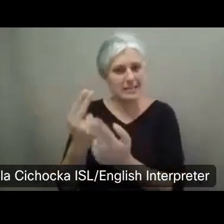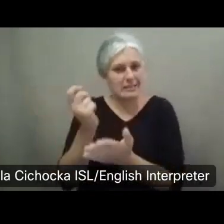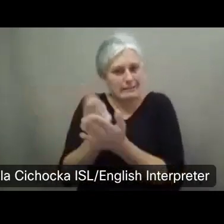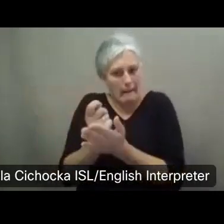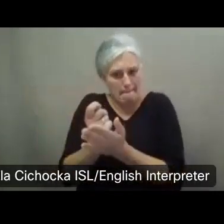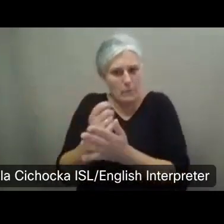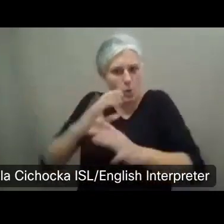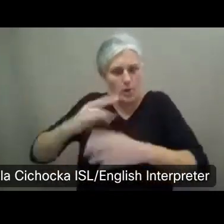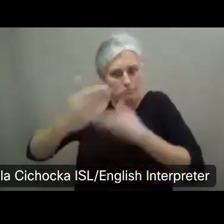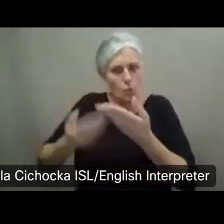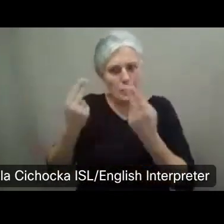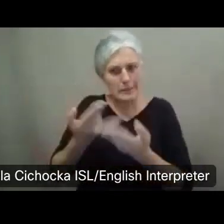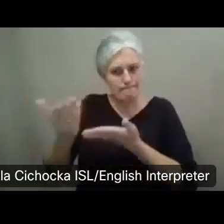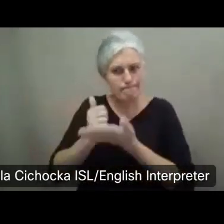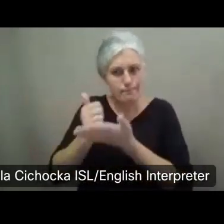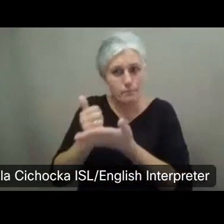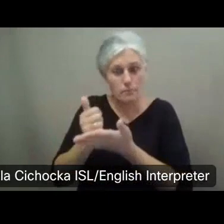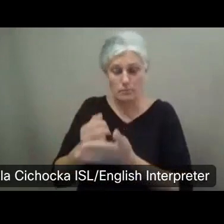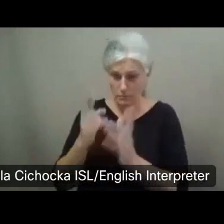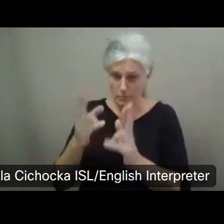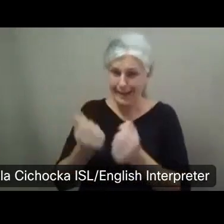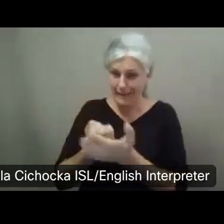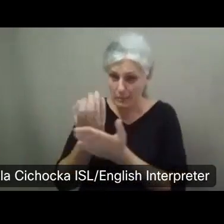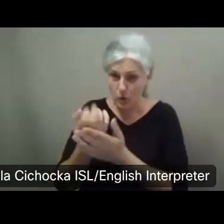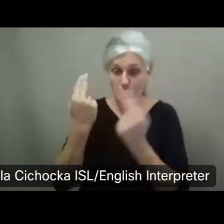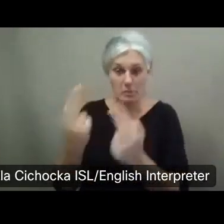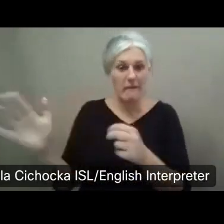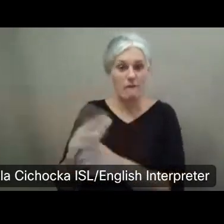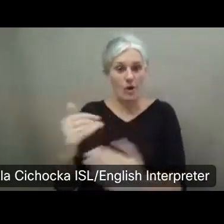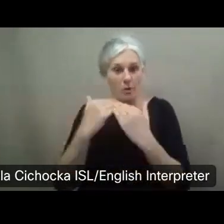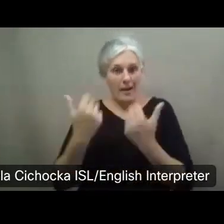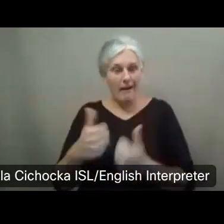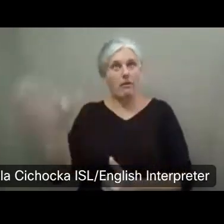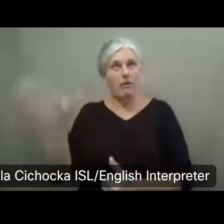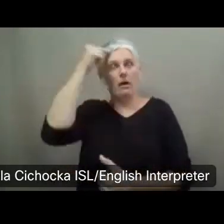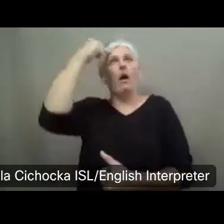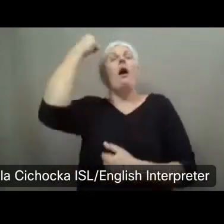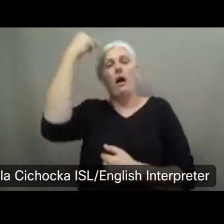And you know, they're entitled to that explanation, to be fully informed around the facts,